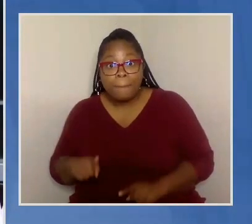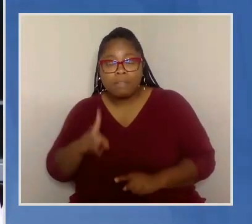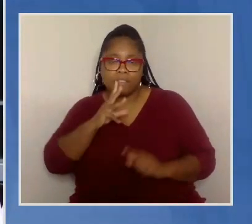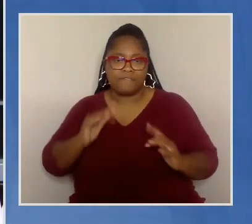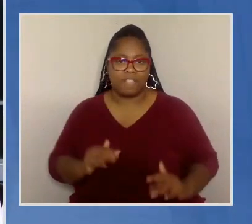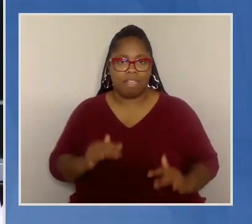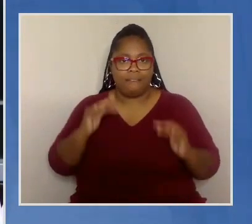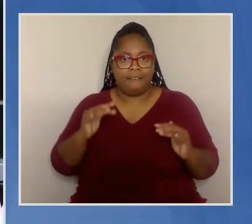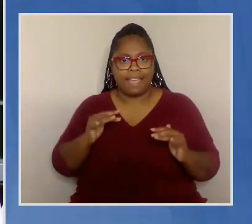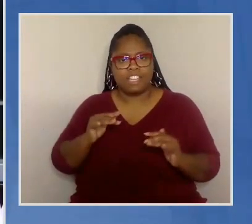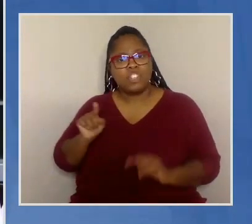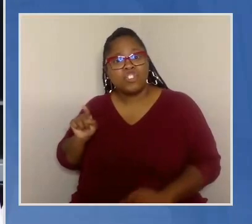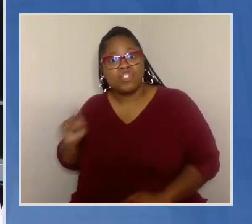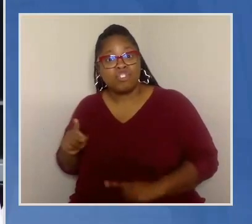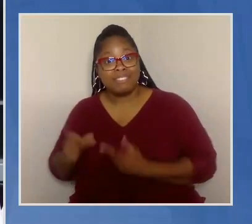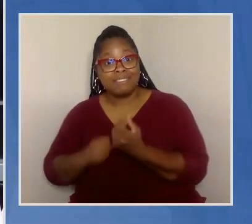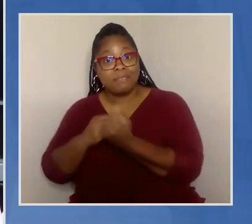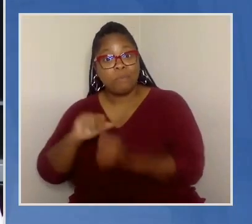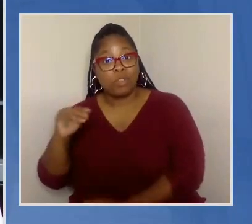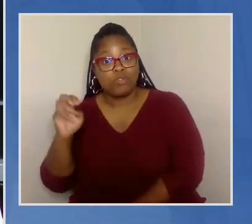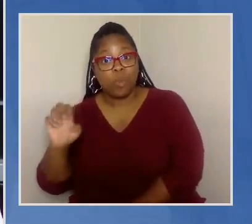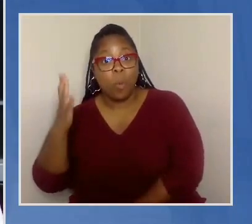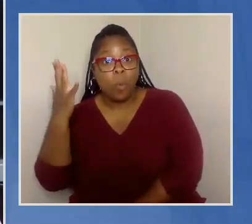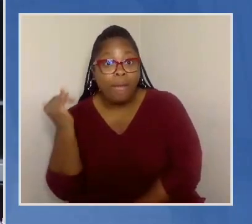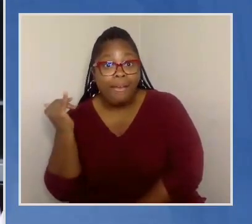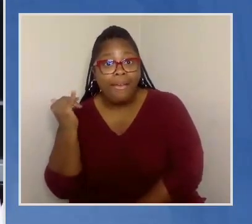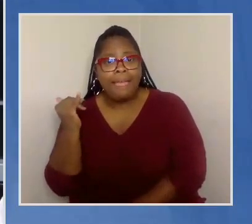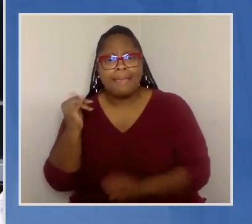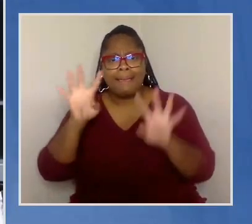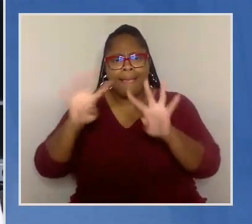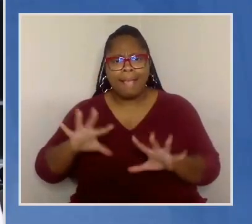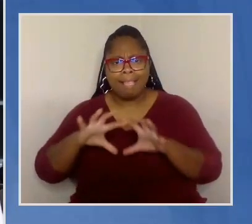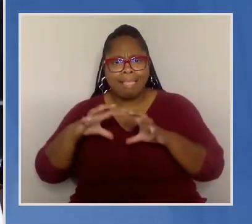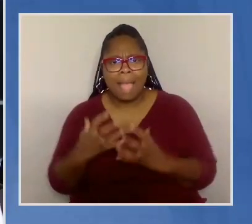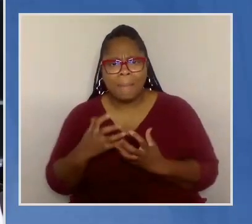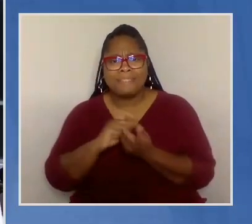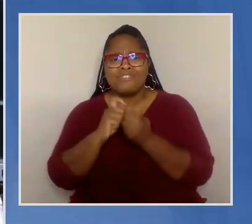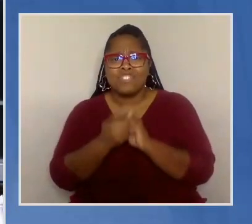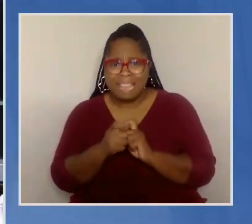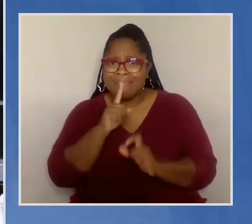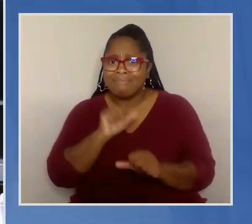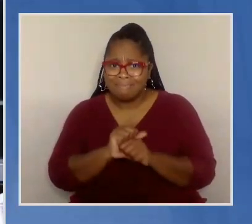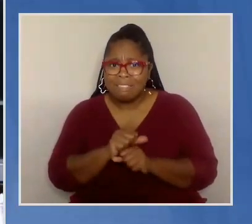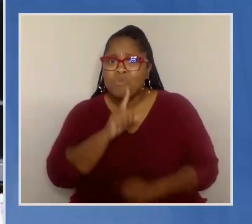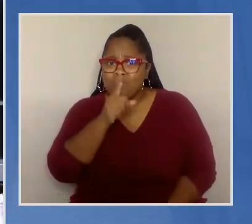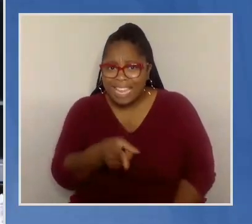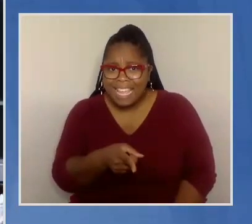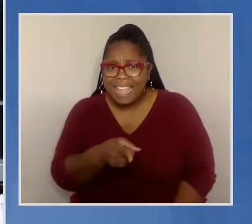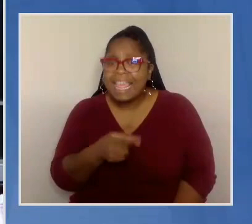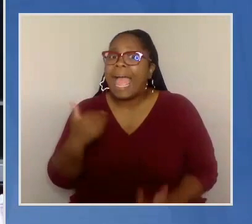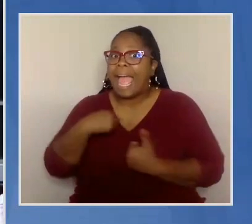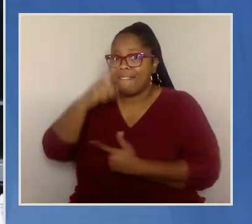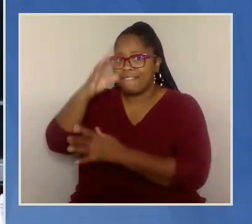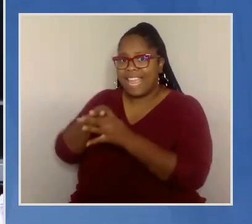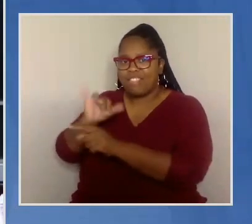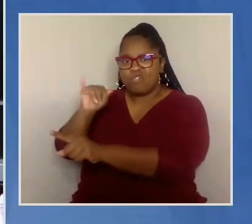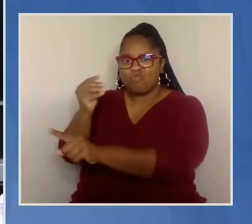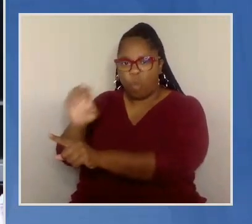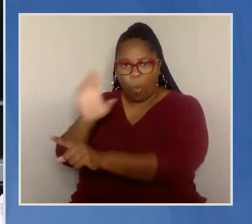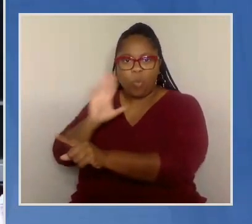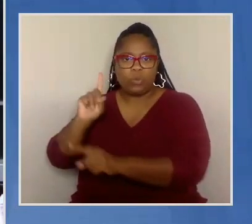Joe because climate change is real and she has the faith that he will do something about